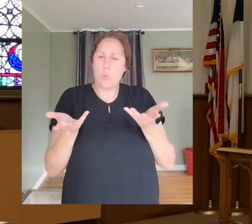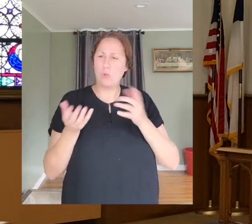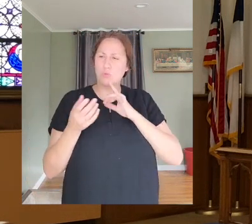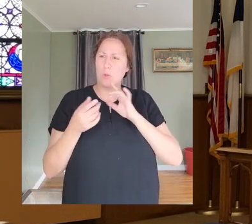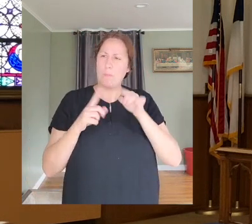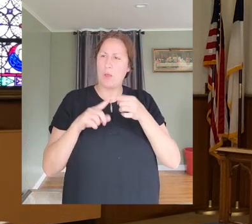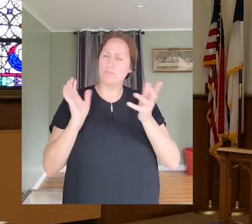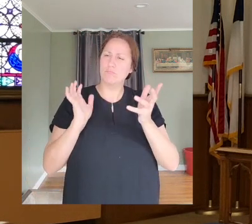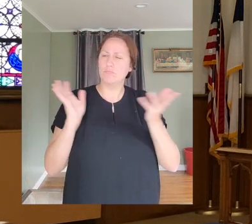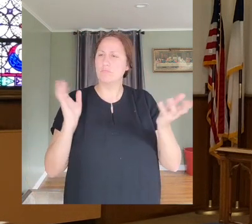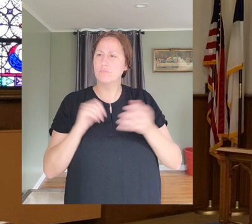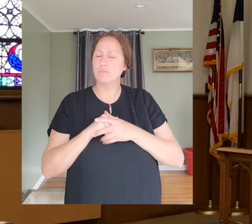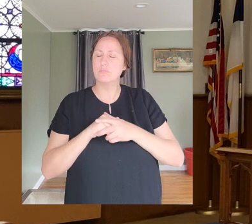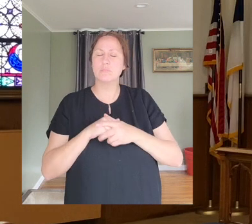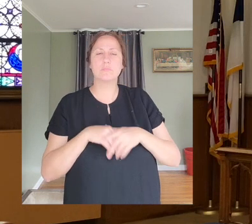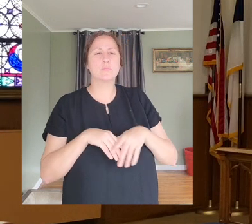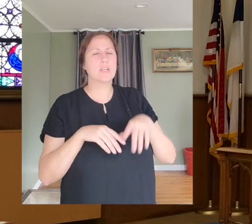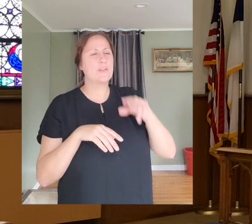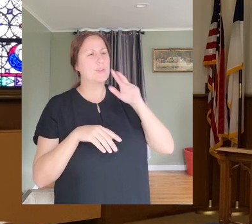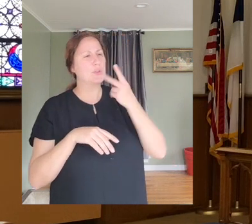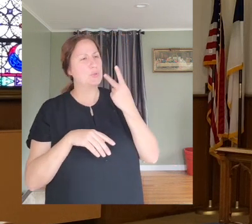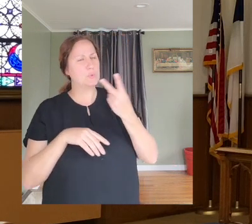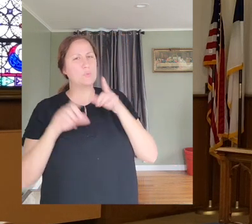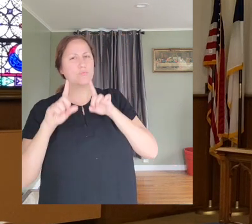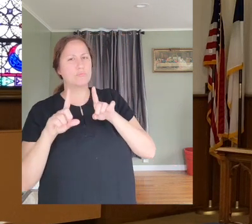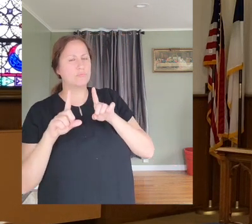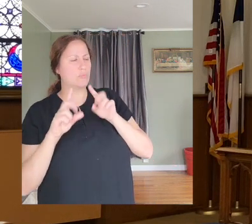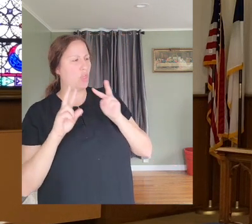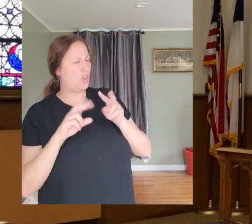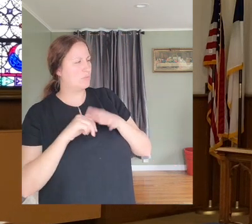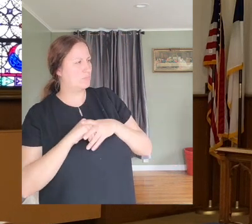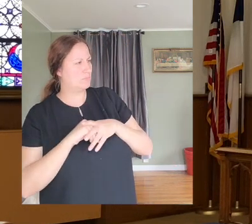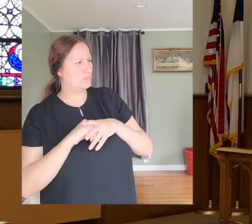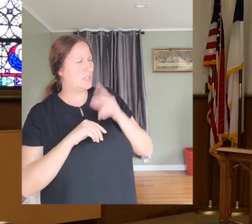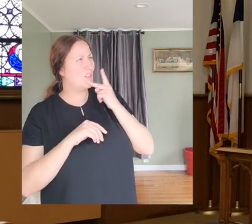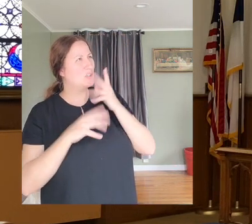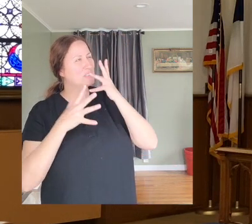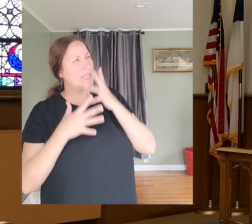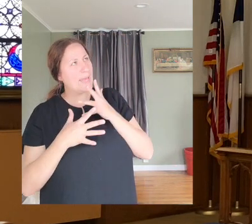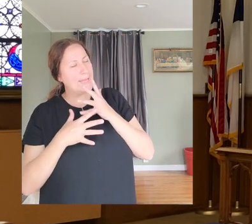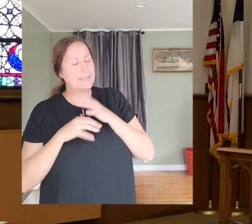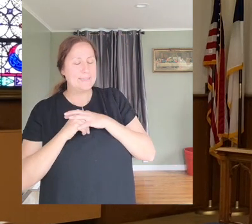walk?" And they stood still, looking sad.